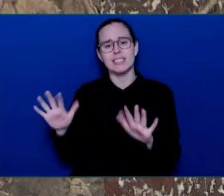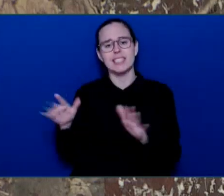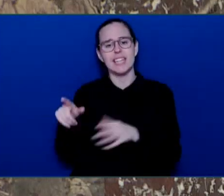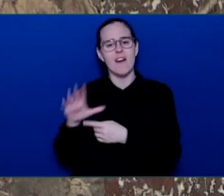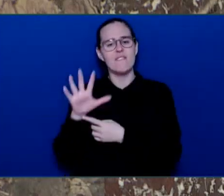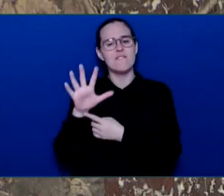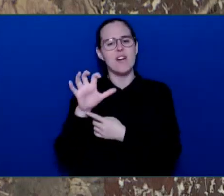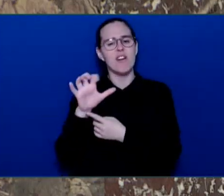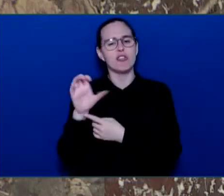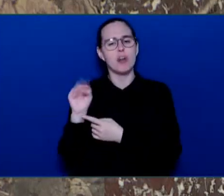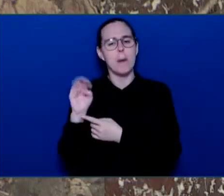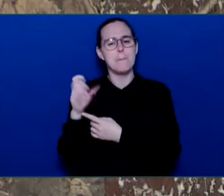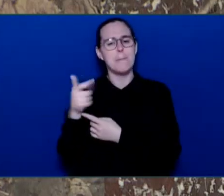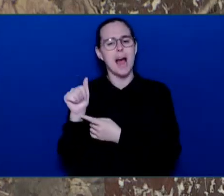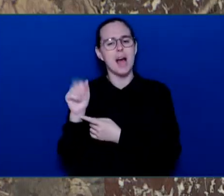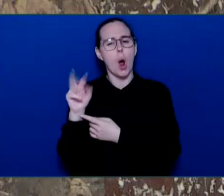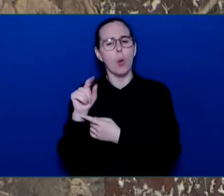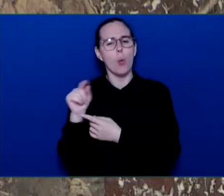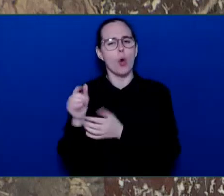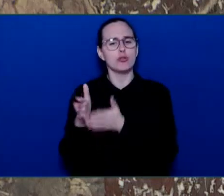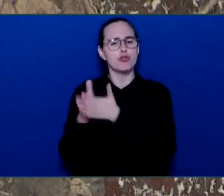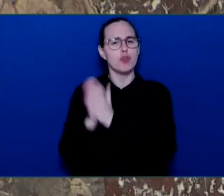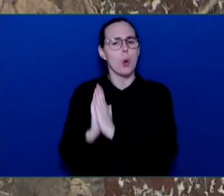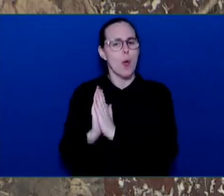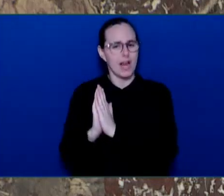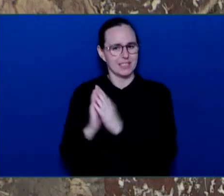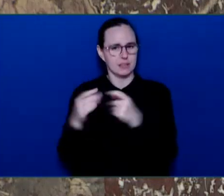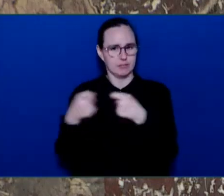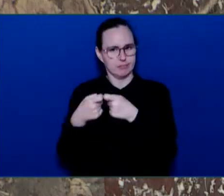ensure economic opportunities for the entire province.